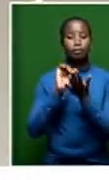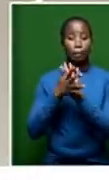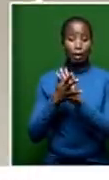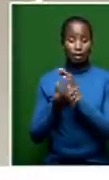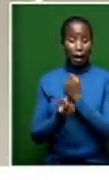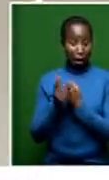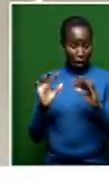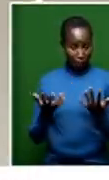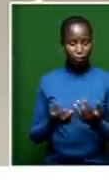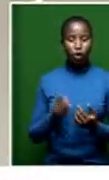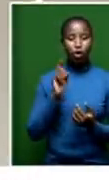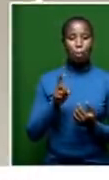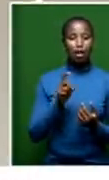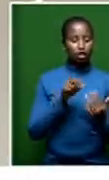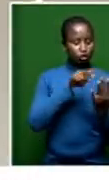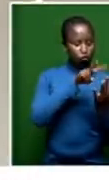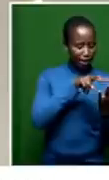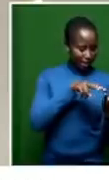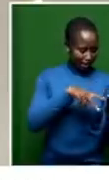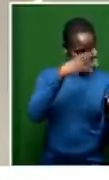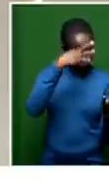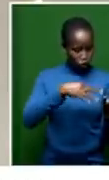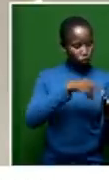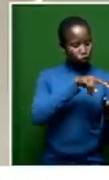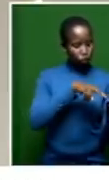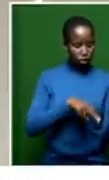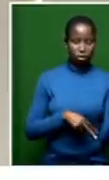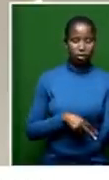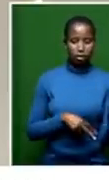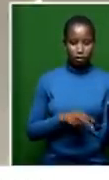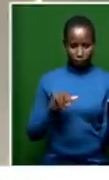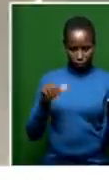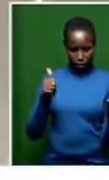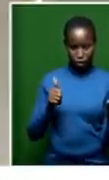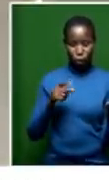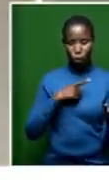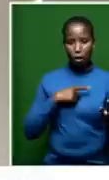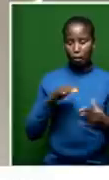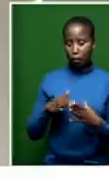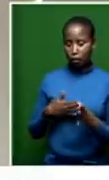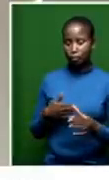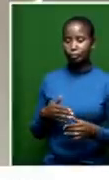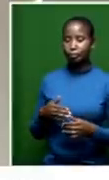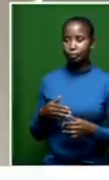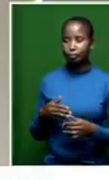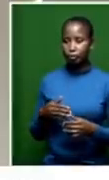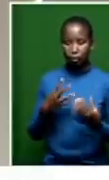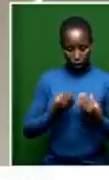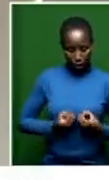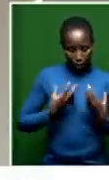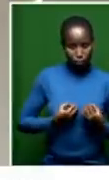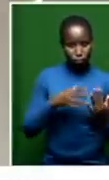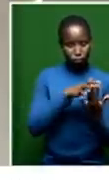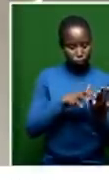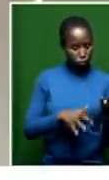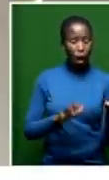itself that has brought us here, because in the entire motion, every issue that is